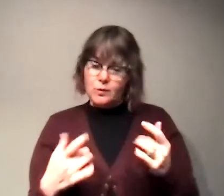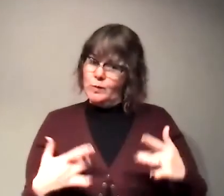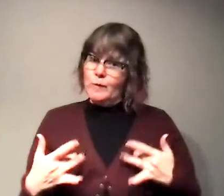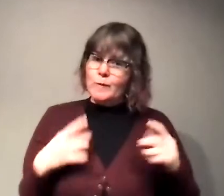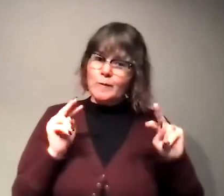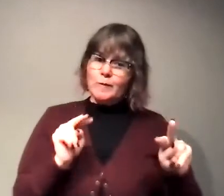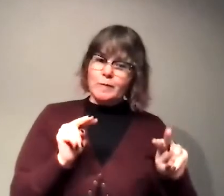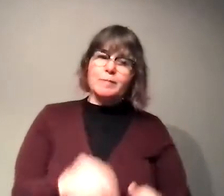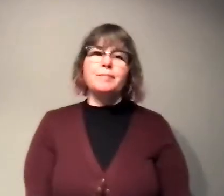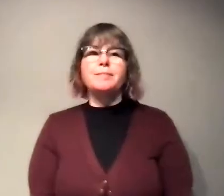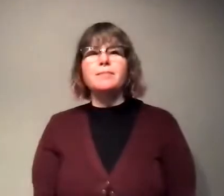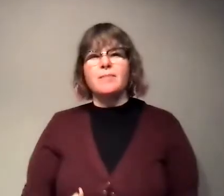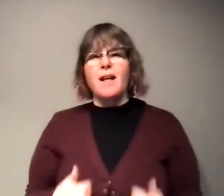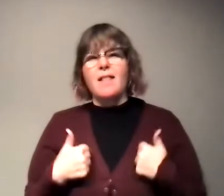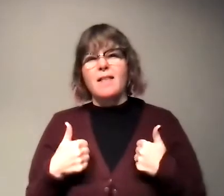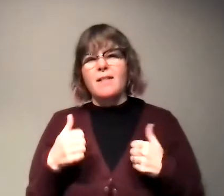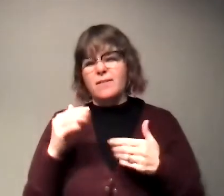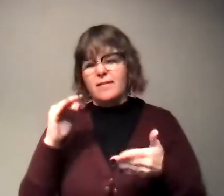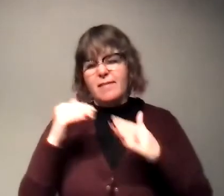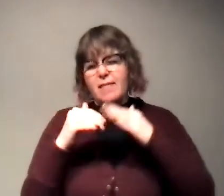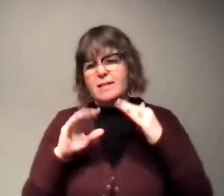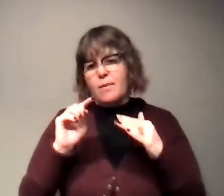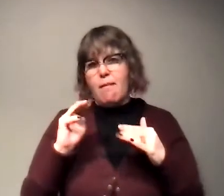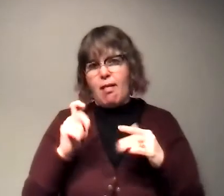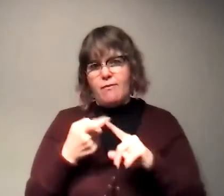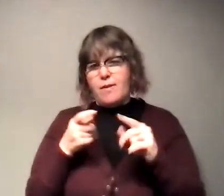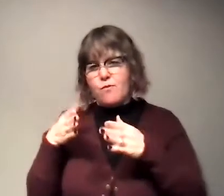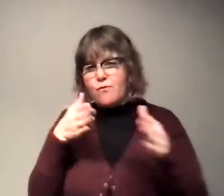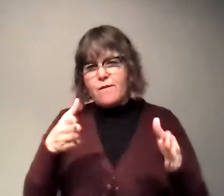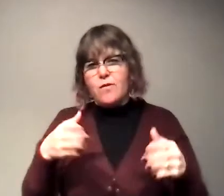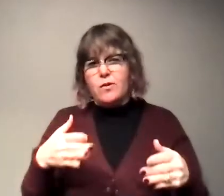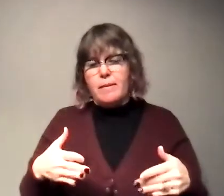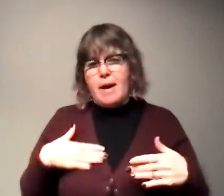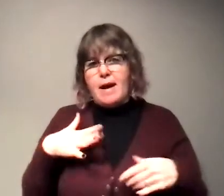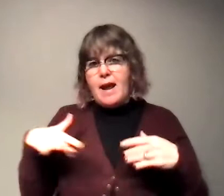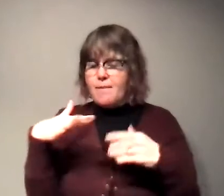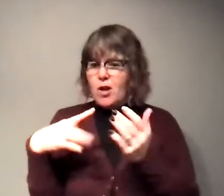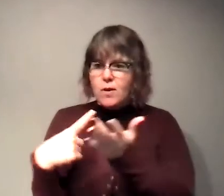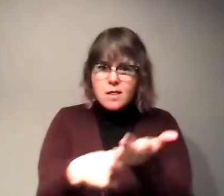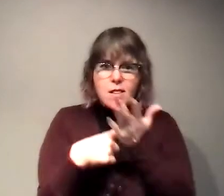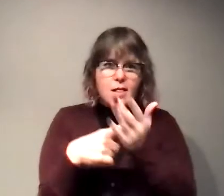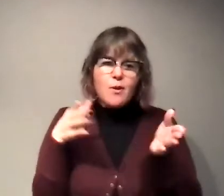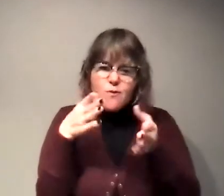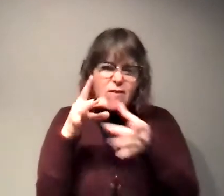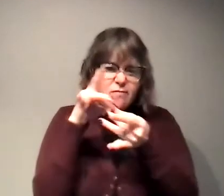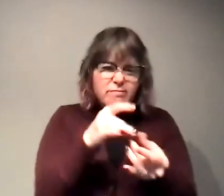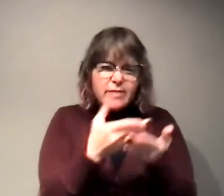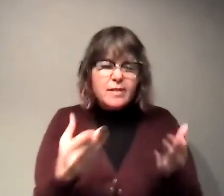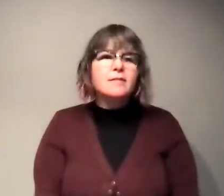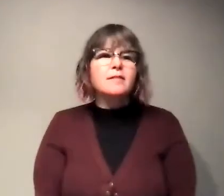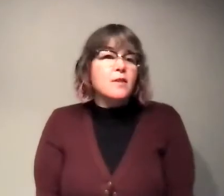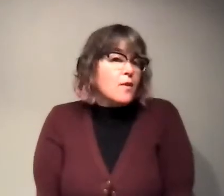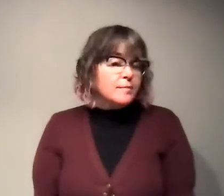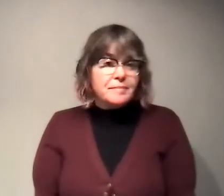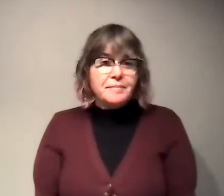about that. I live like less than a mile from the river. So my neighborhood's always talking about river stuff. And so, yeah,